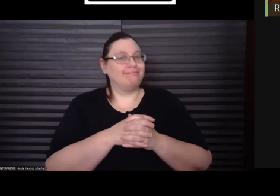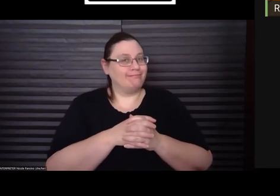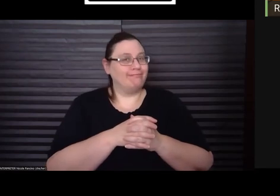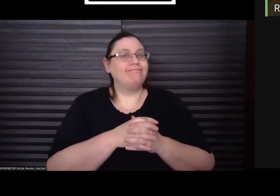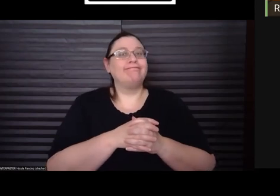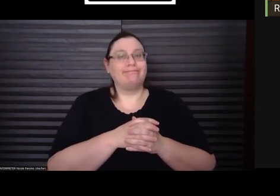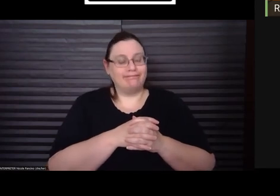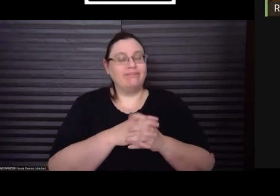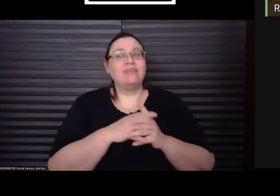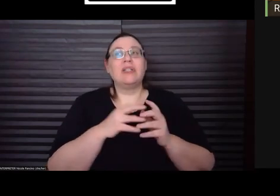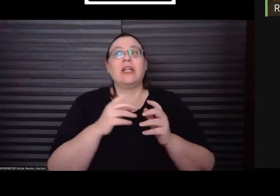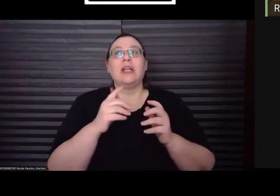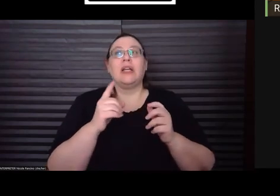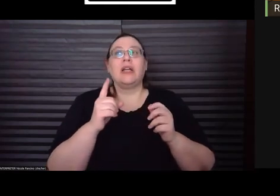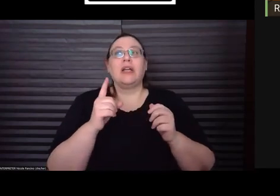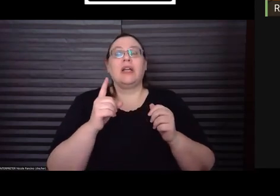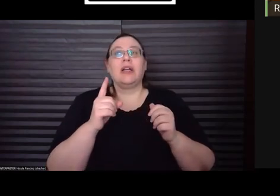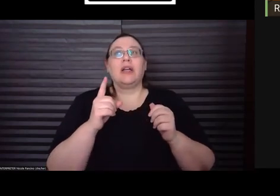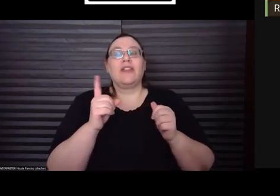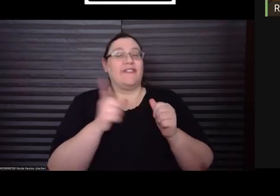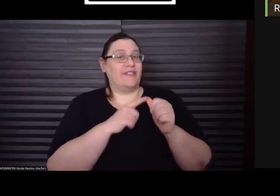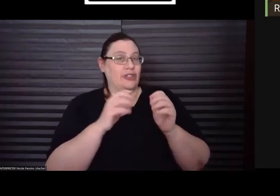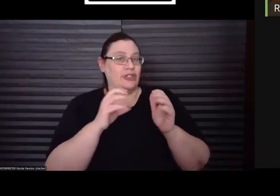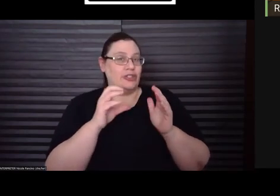The first paragraph,